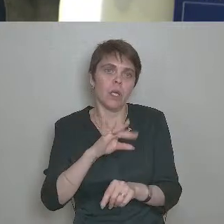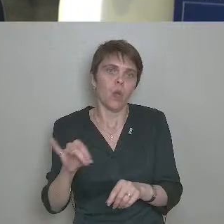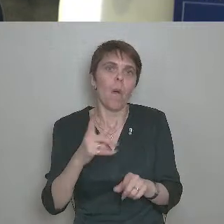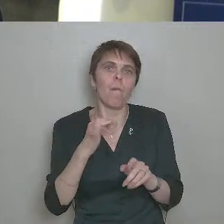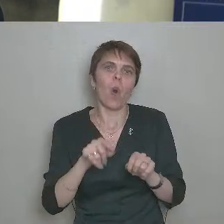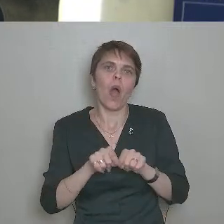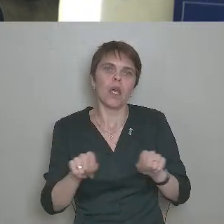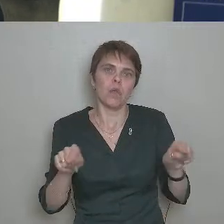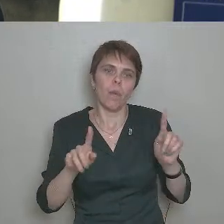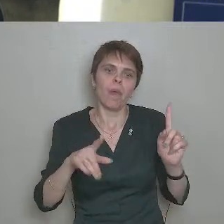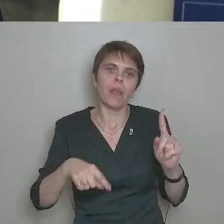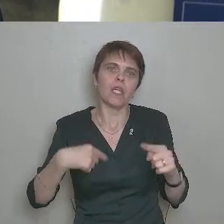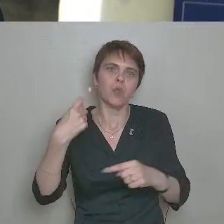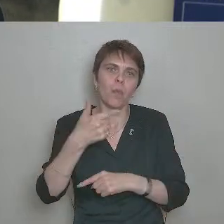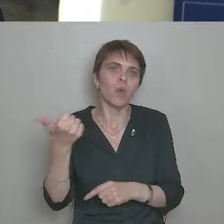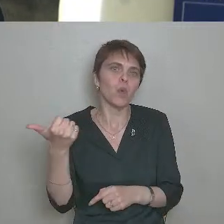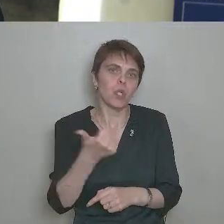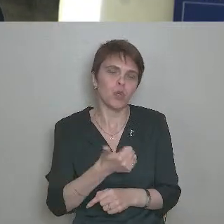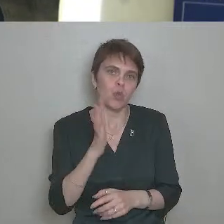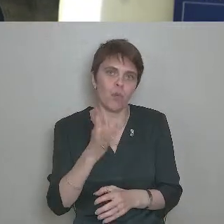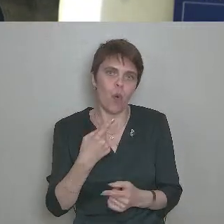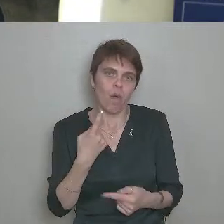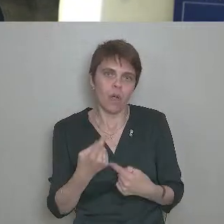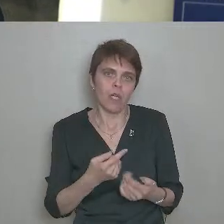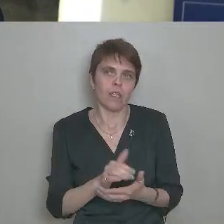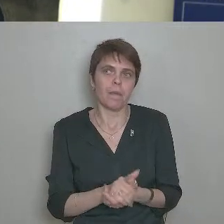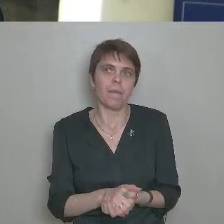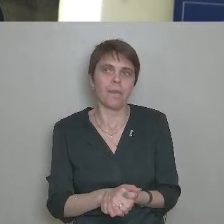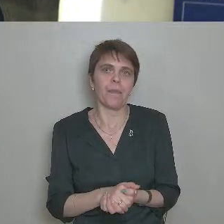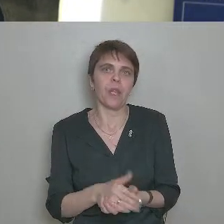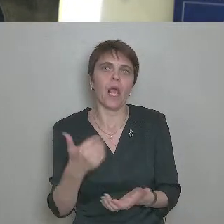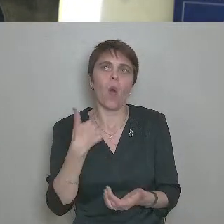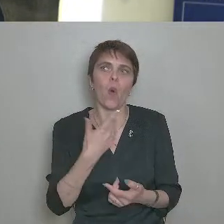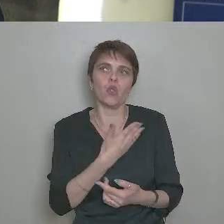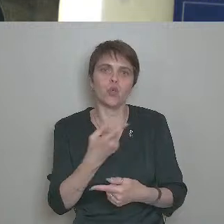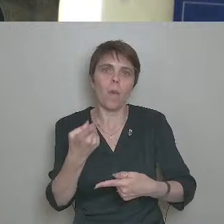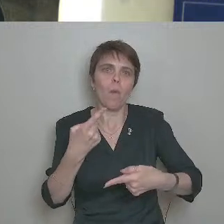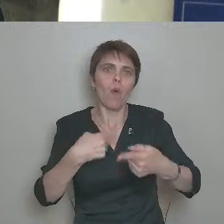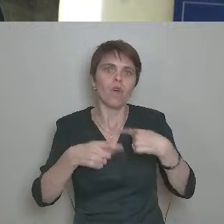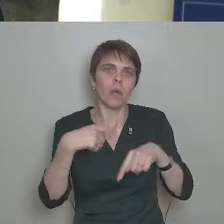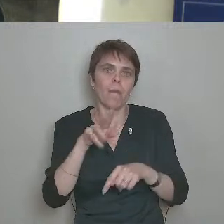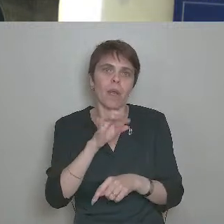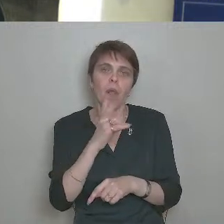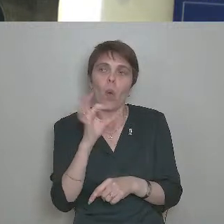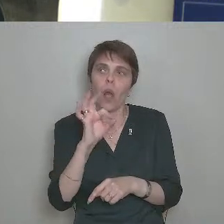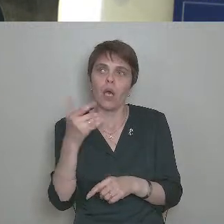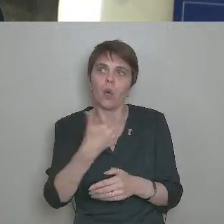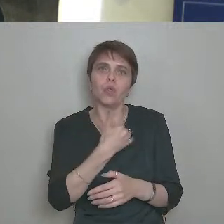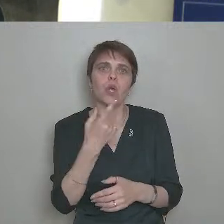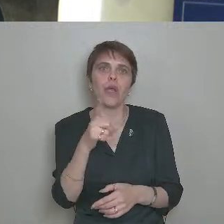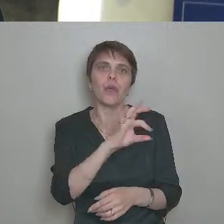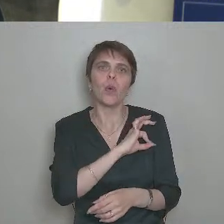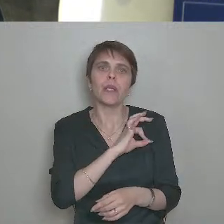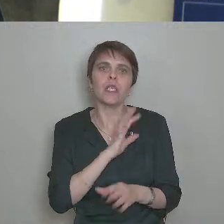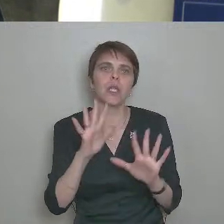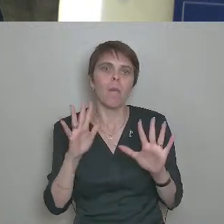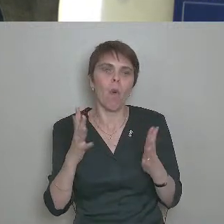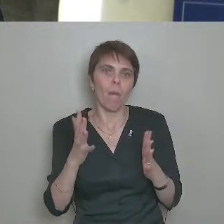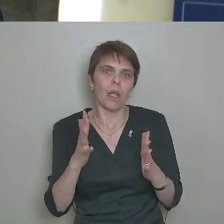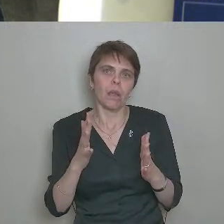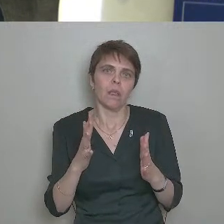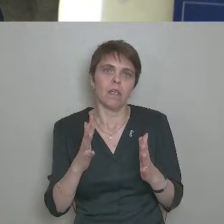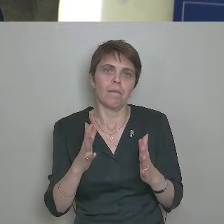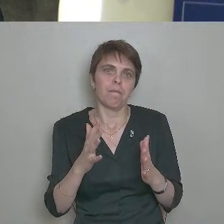to campaigning. Campaigning is for the next webinar. Olga, there is another